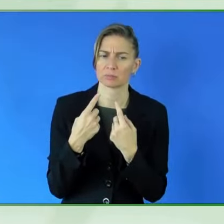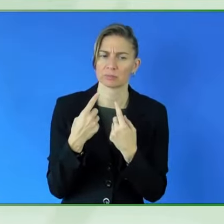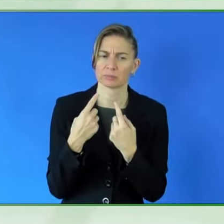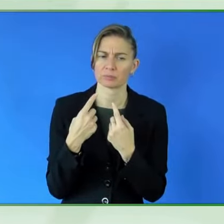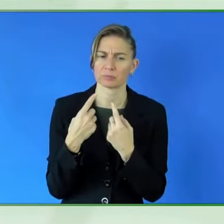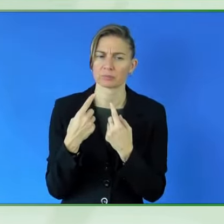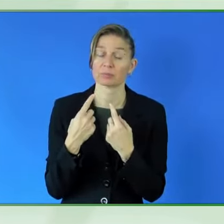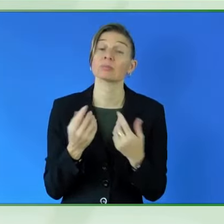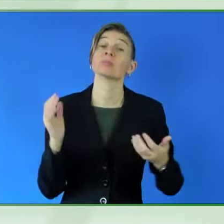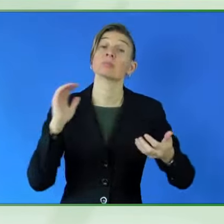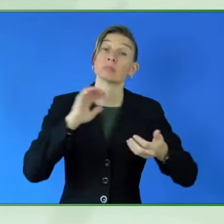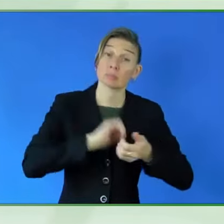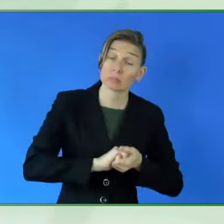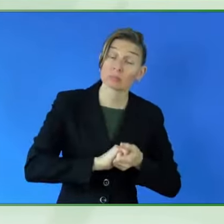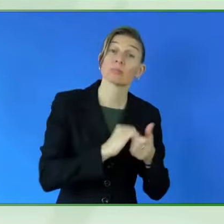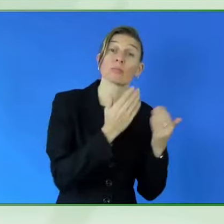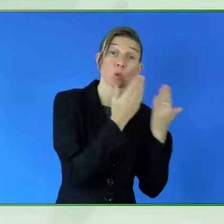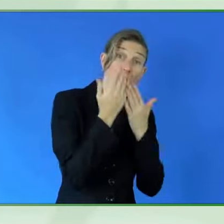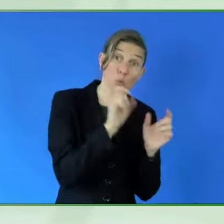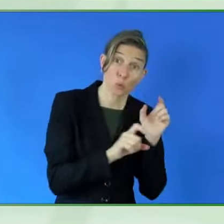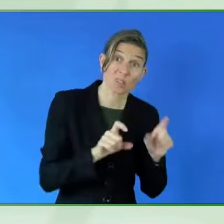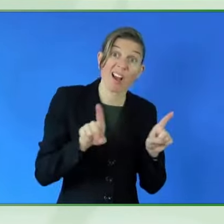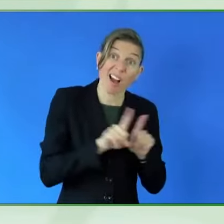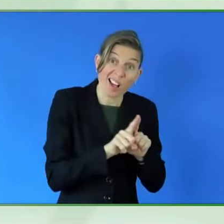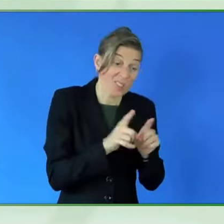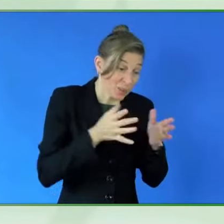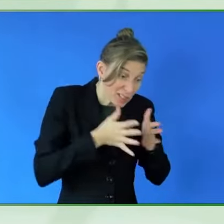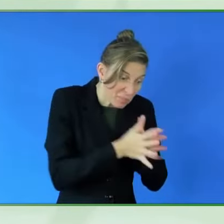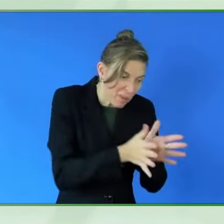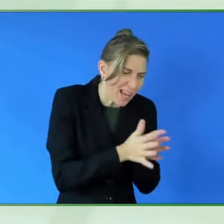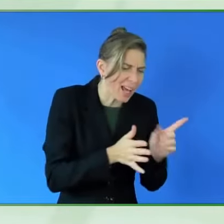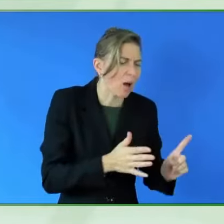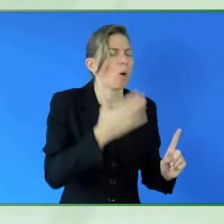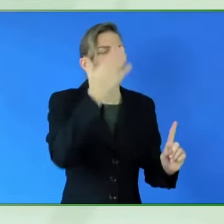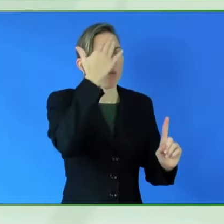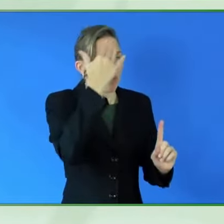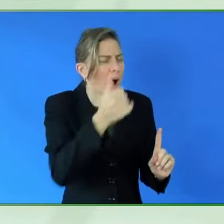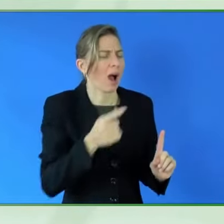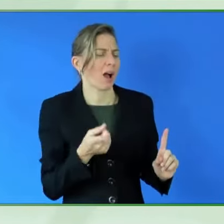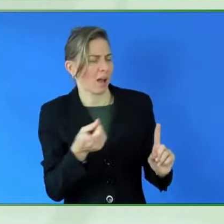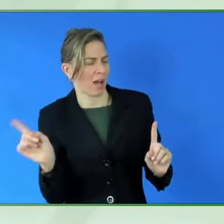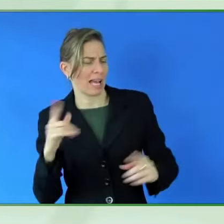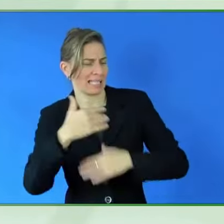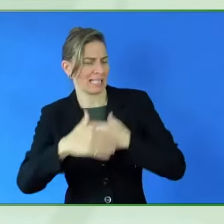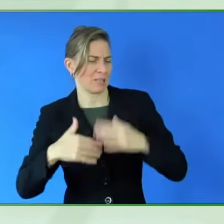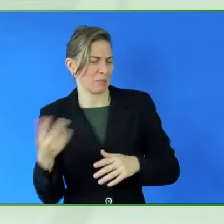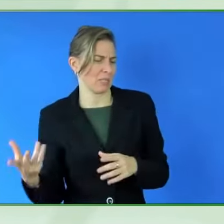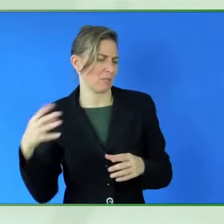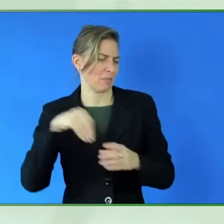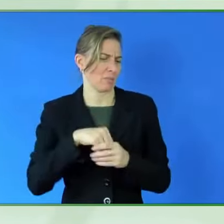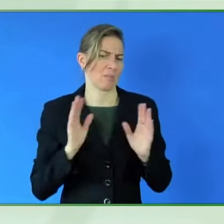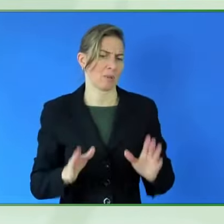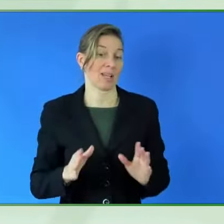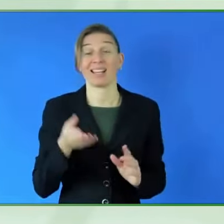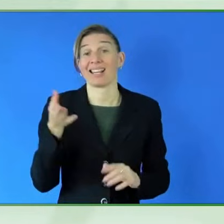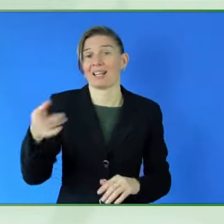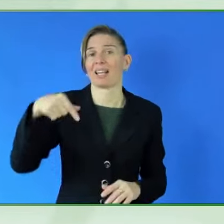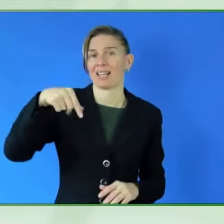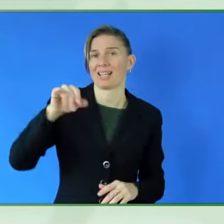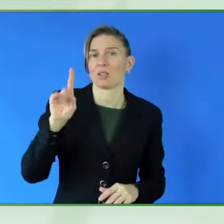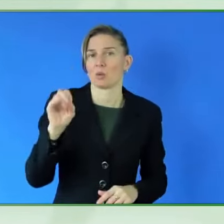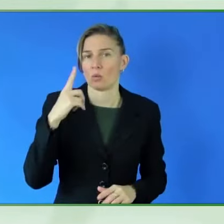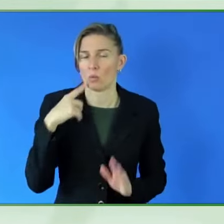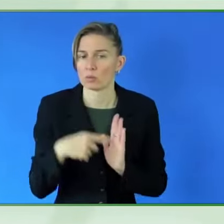Just to explain them why it is important for the disability community in Quito. And I think